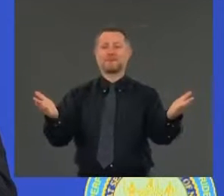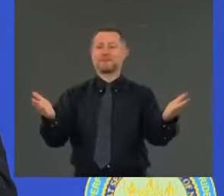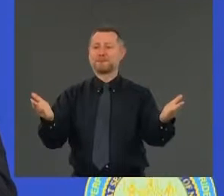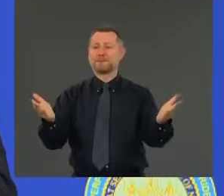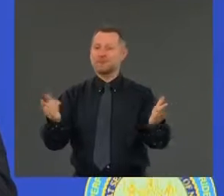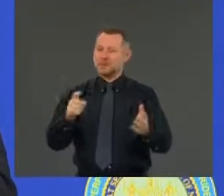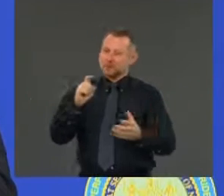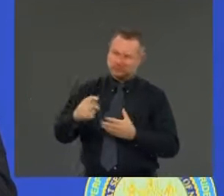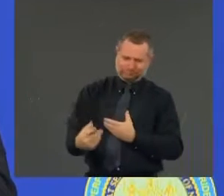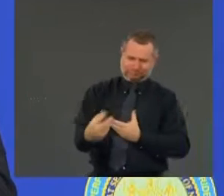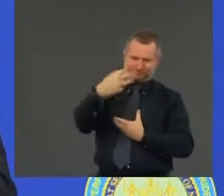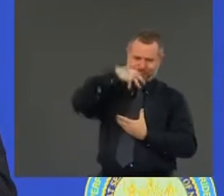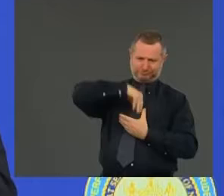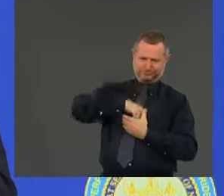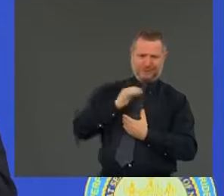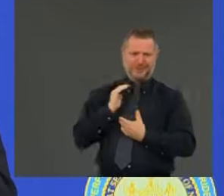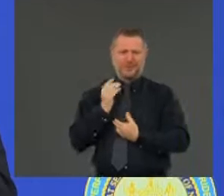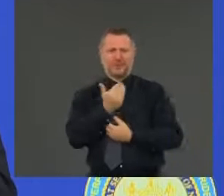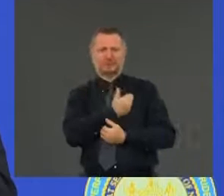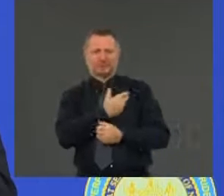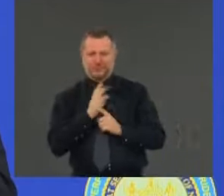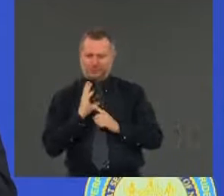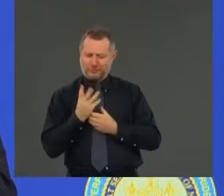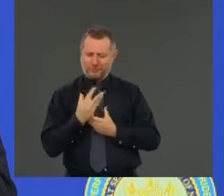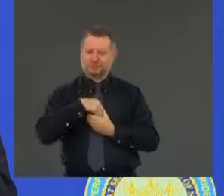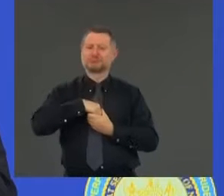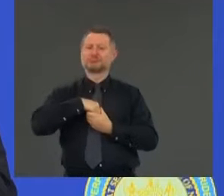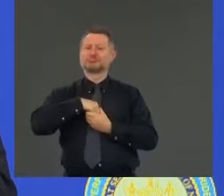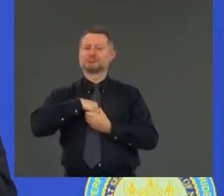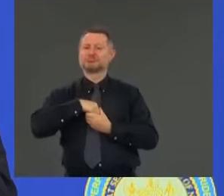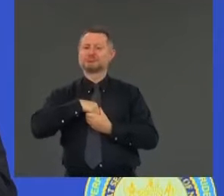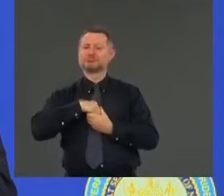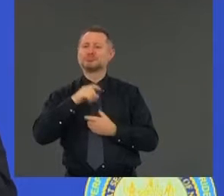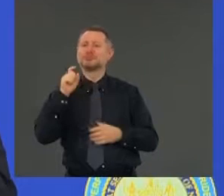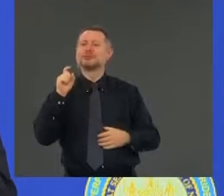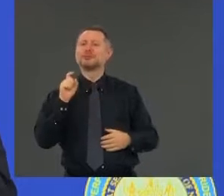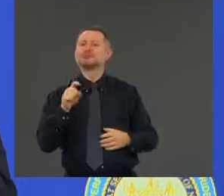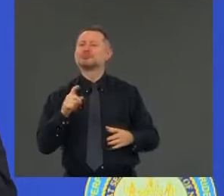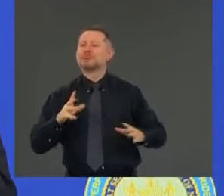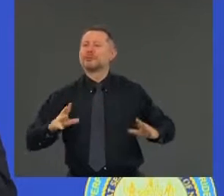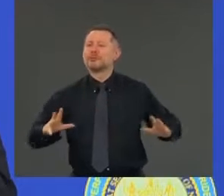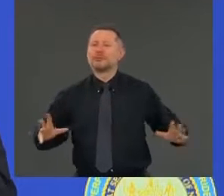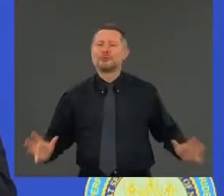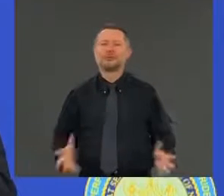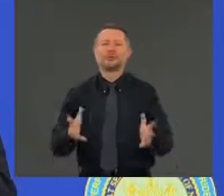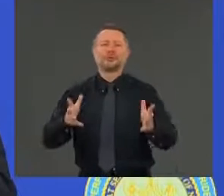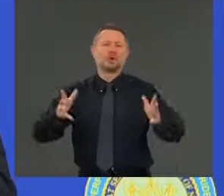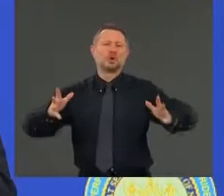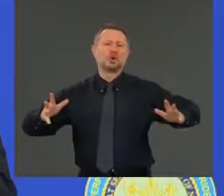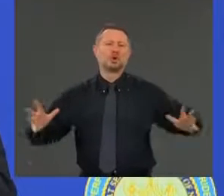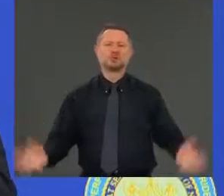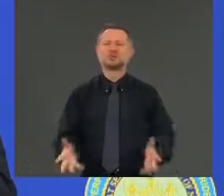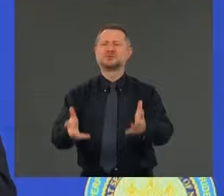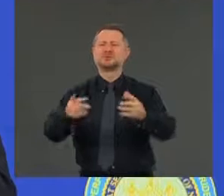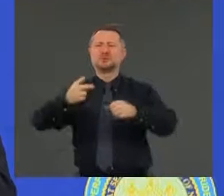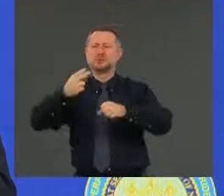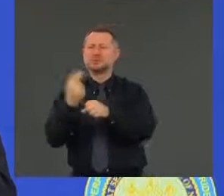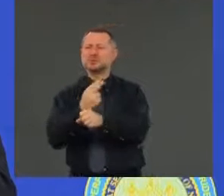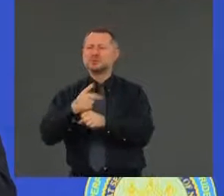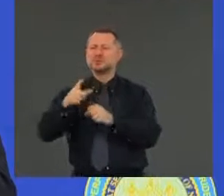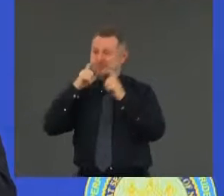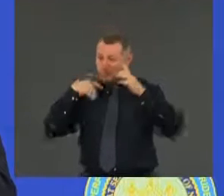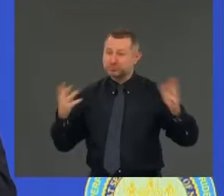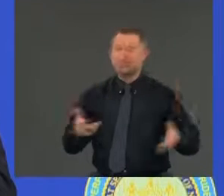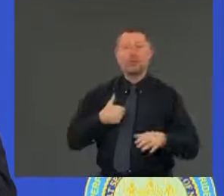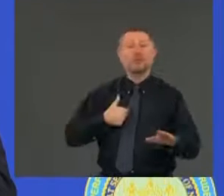culture. I think we should encourage each other to be responsible and to wear it. I encourage people. When I'm walking